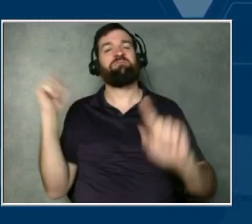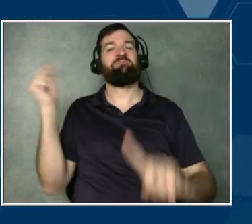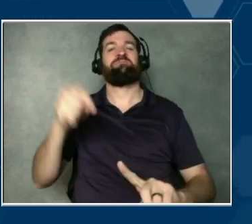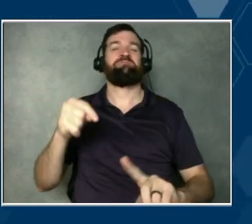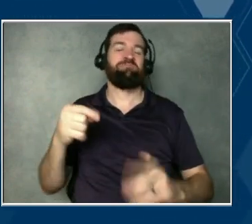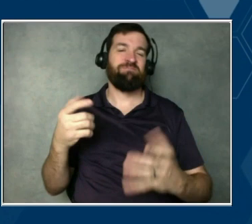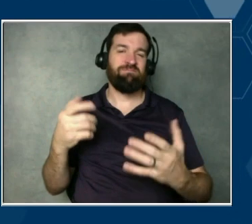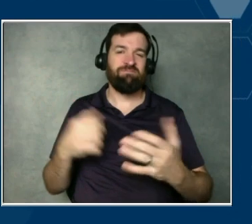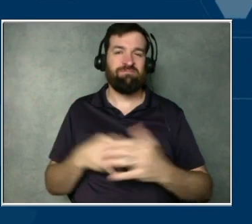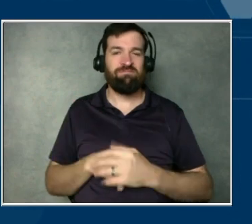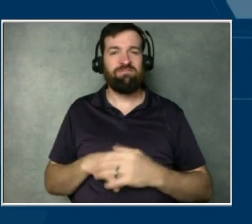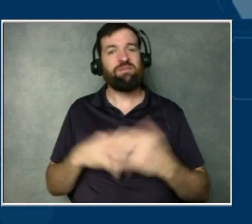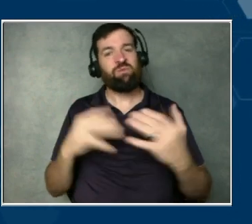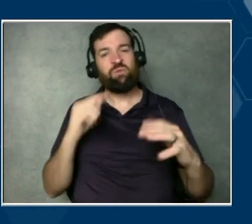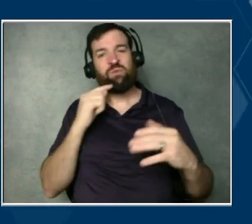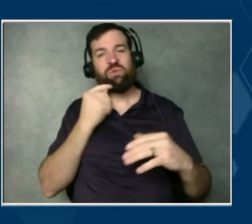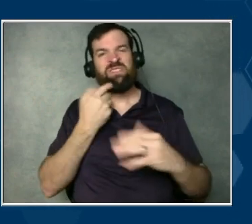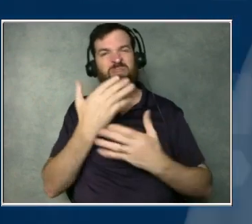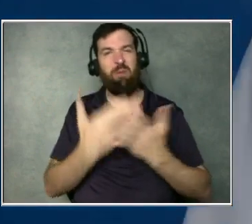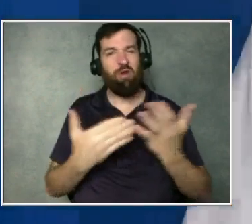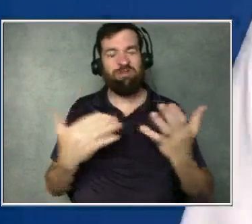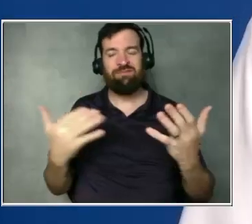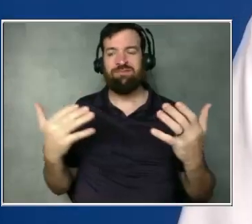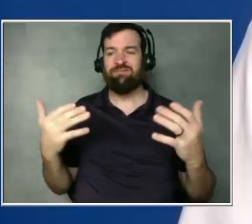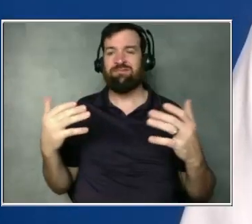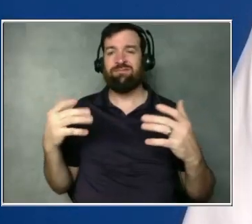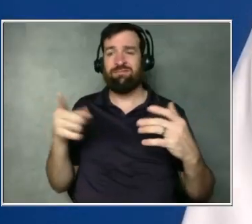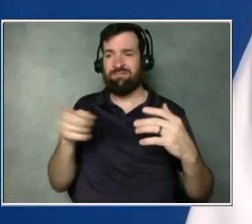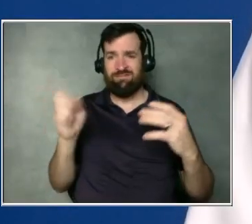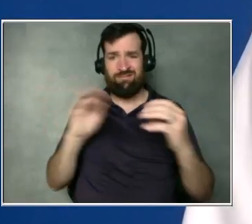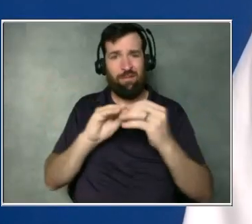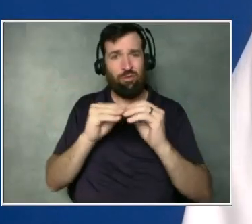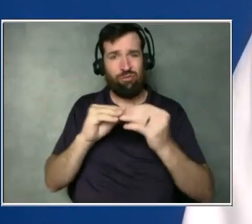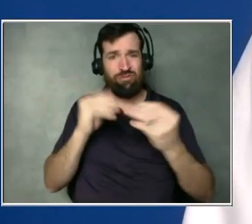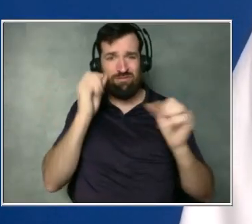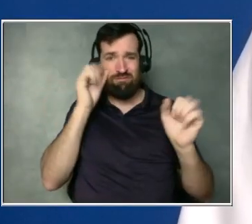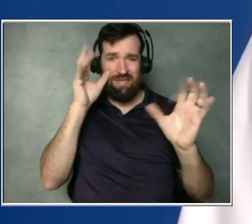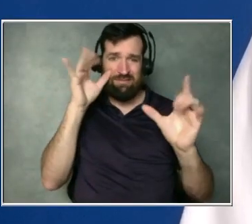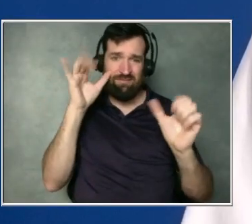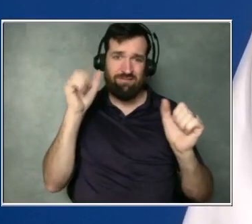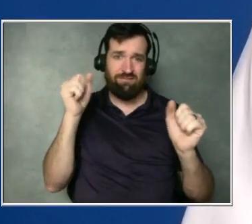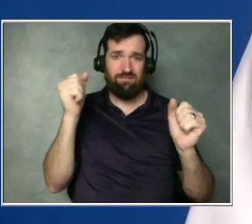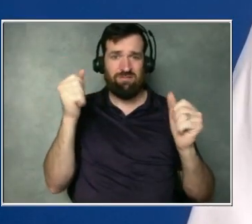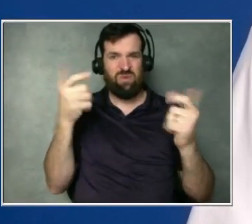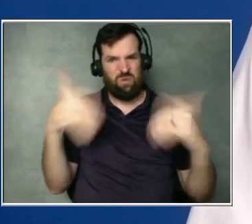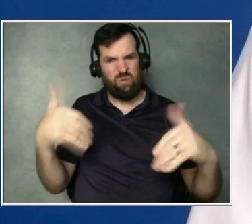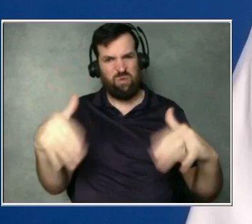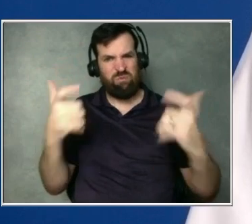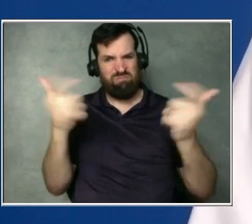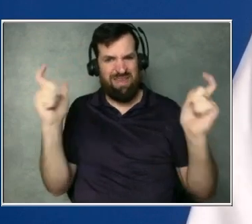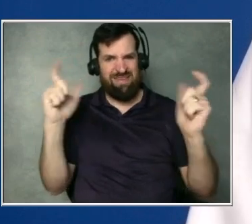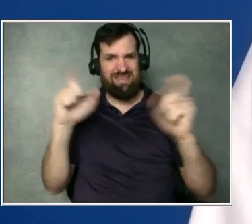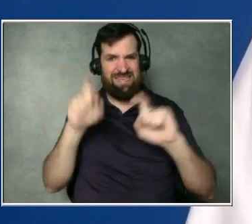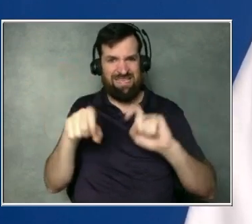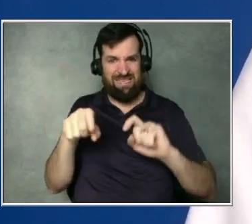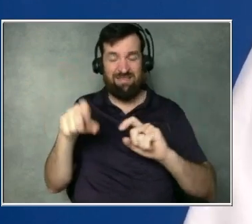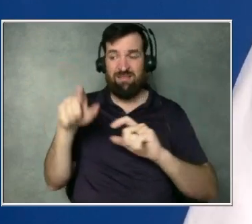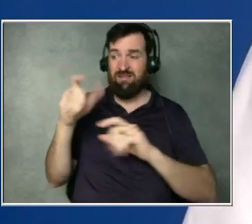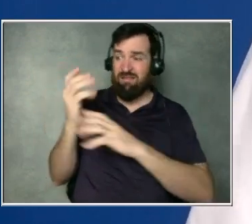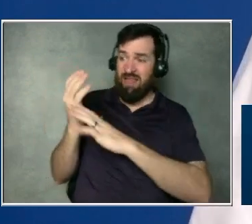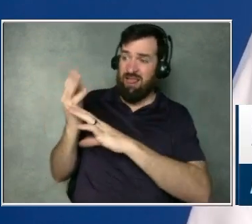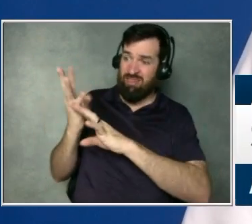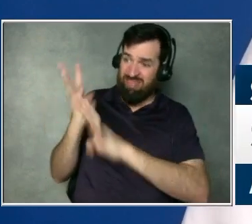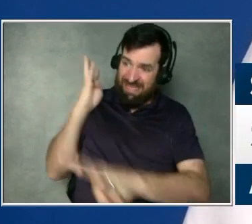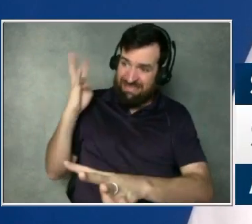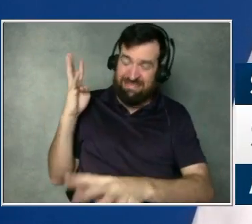the serious part of this is that these numbers are incredible and there's a lot of need out there. The transplant waiting list is 10 times